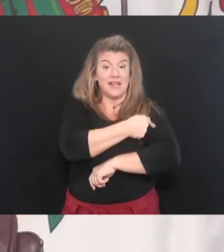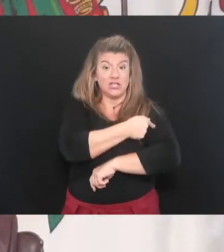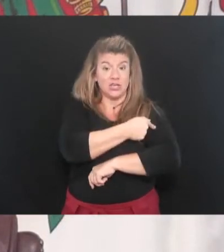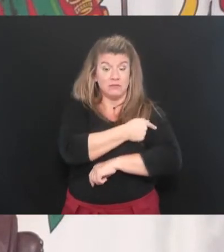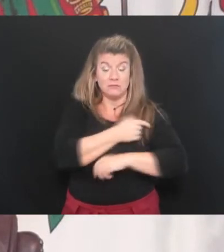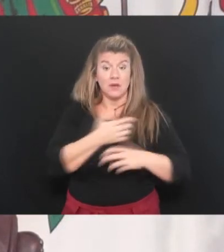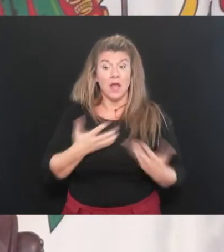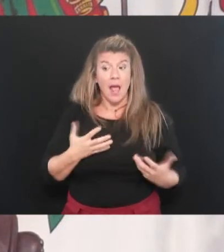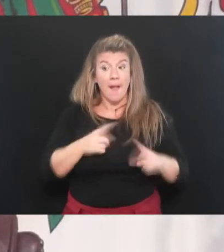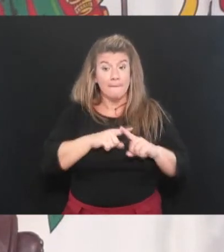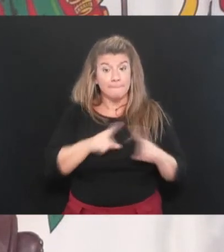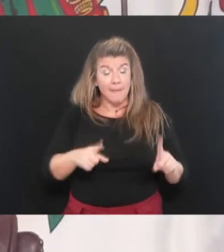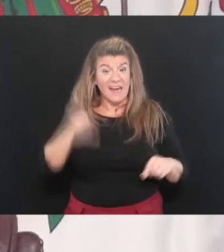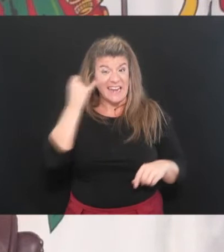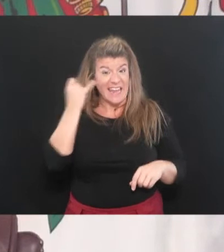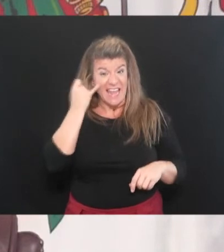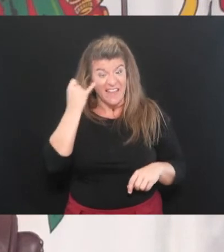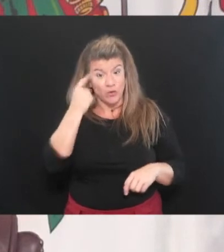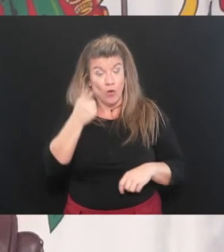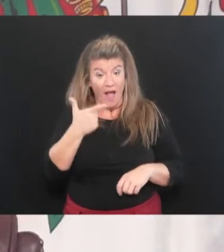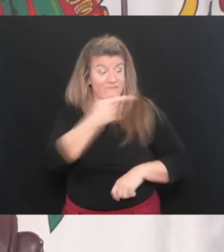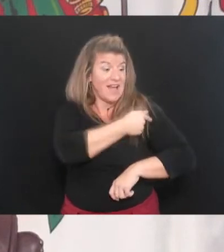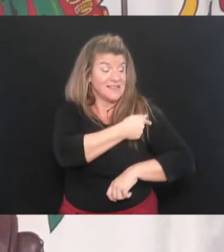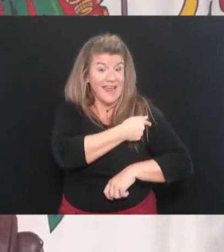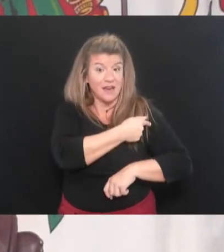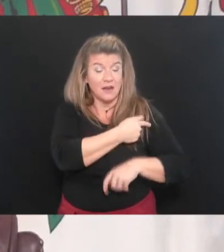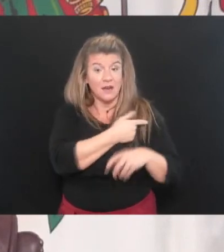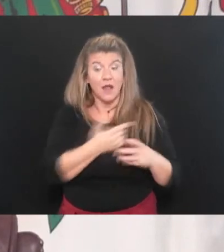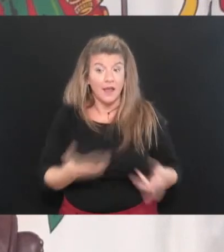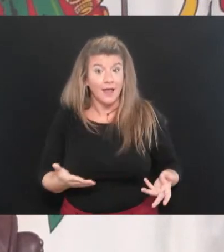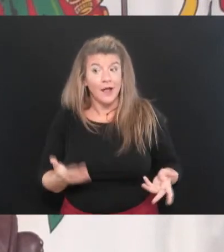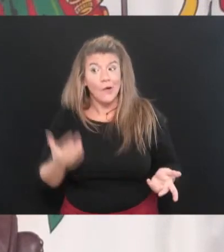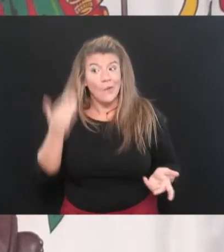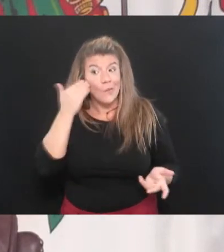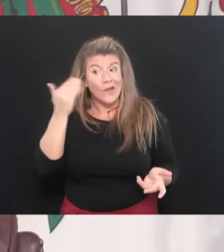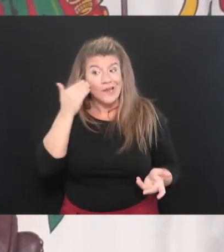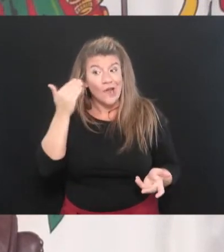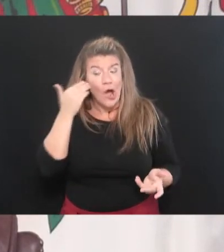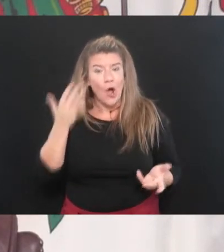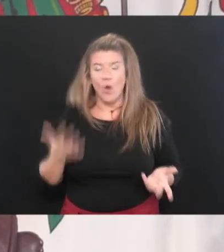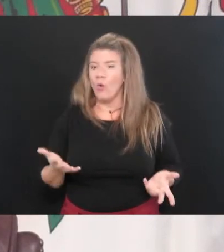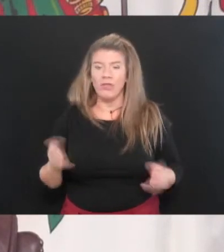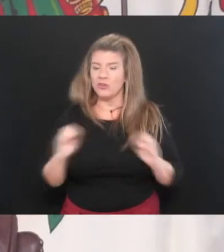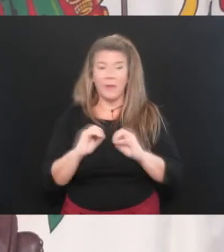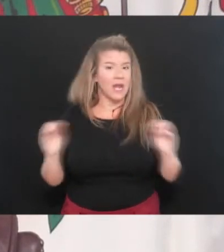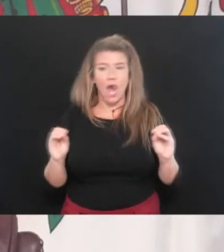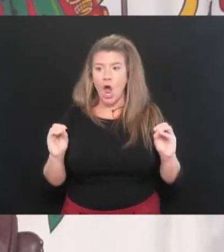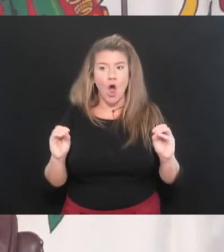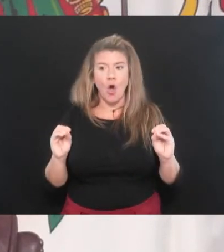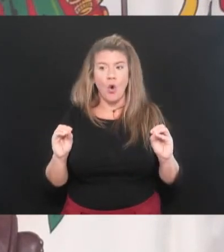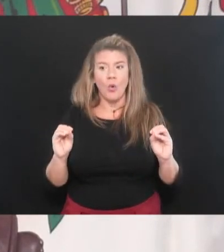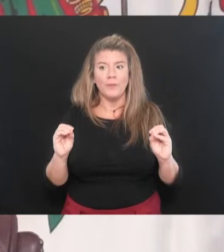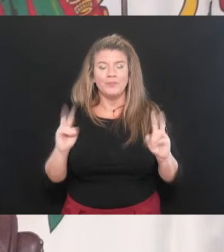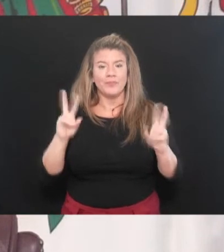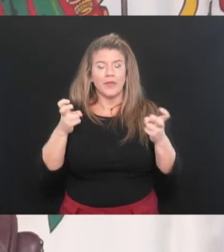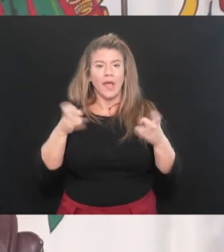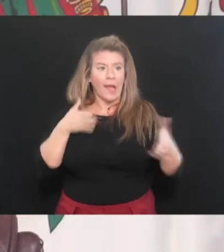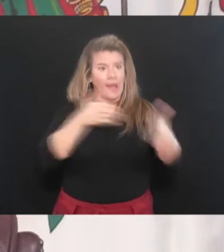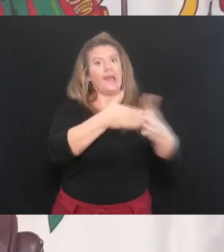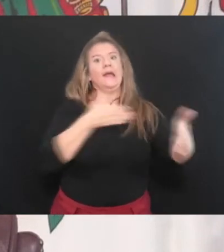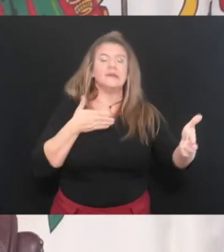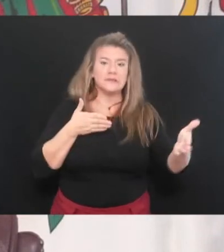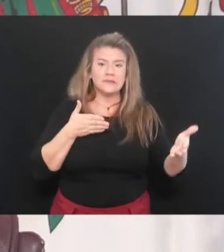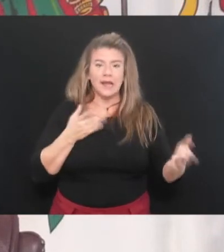But if they got vaccinated, we also know that there's not been any adverse effects of